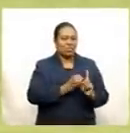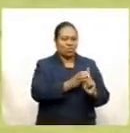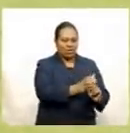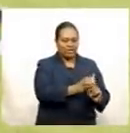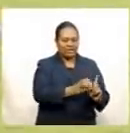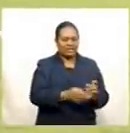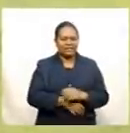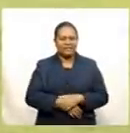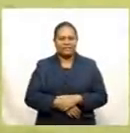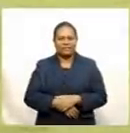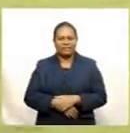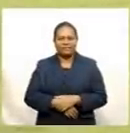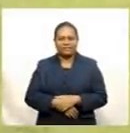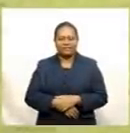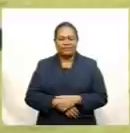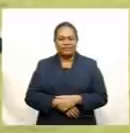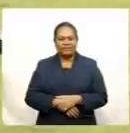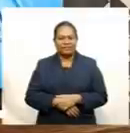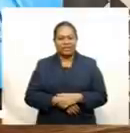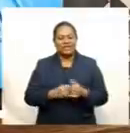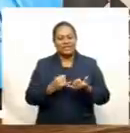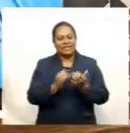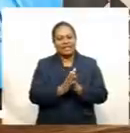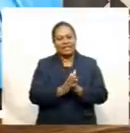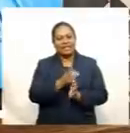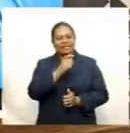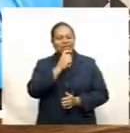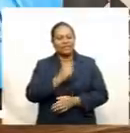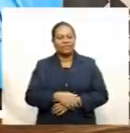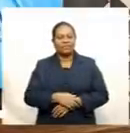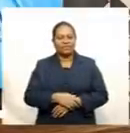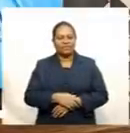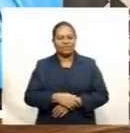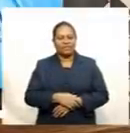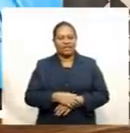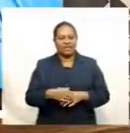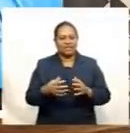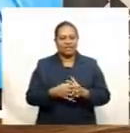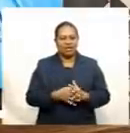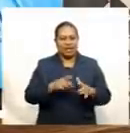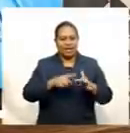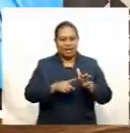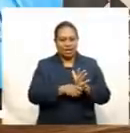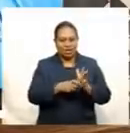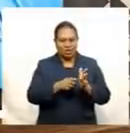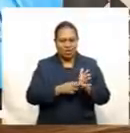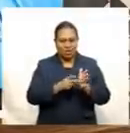on Saturday afternoon. Flying Fijians winger Ronnie Sau has